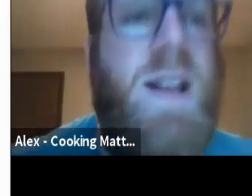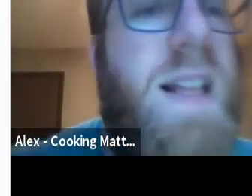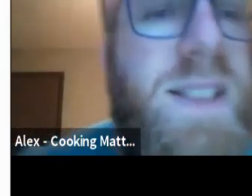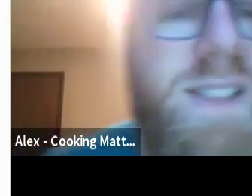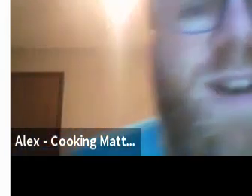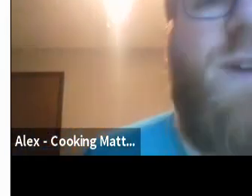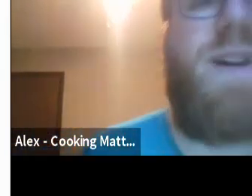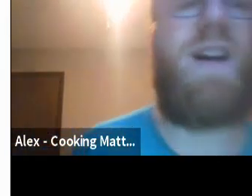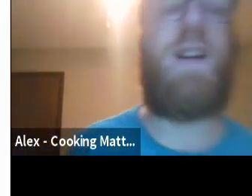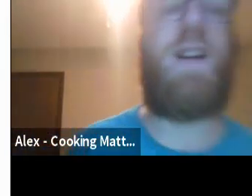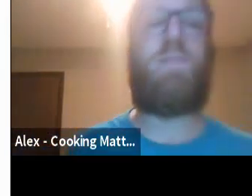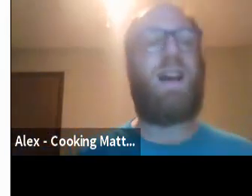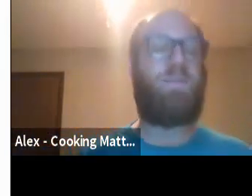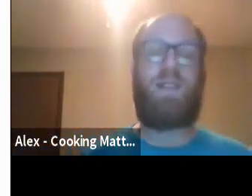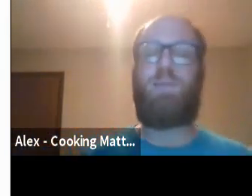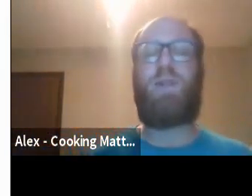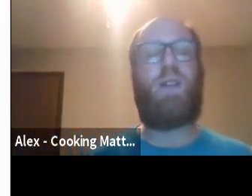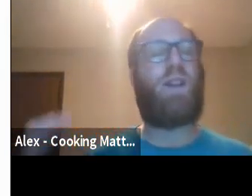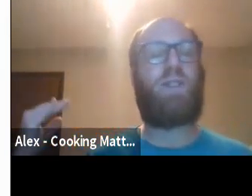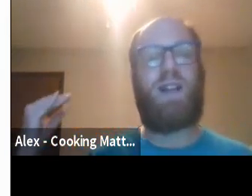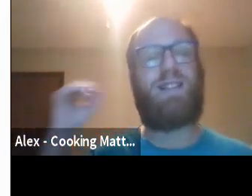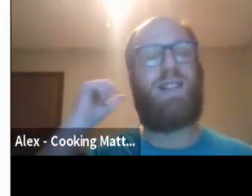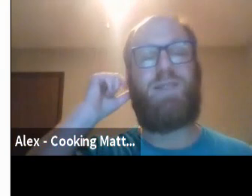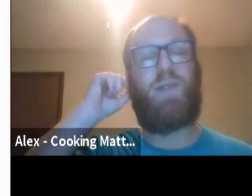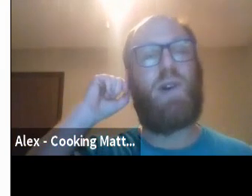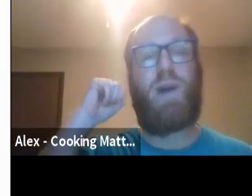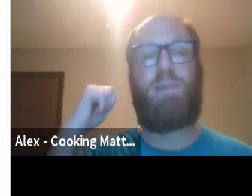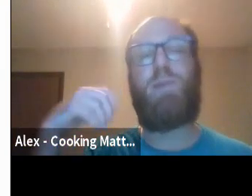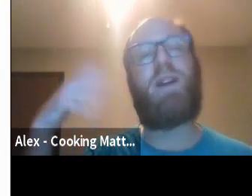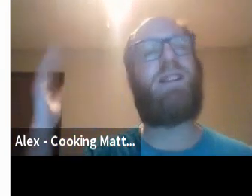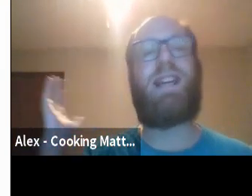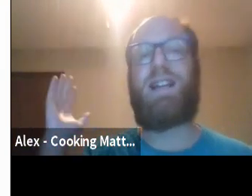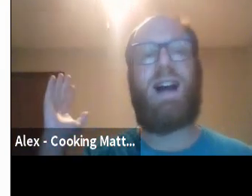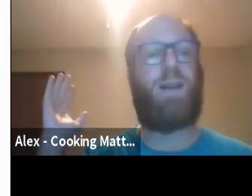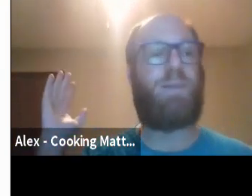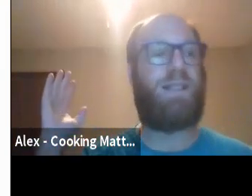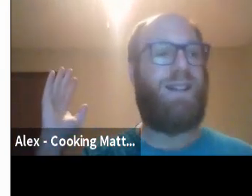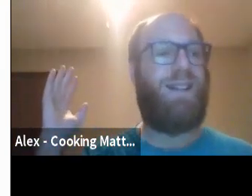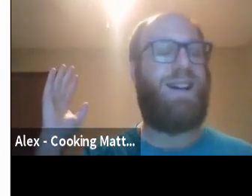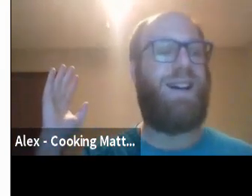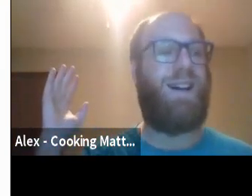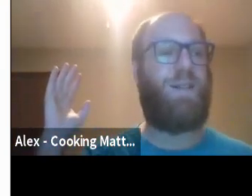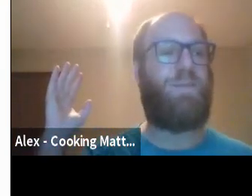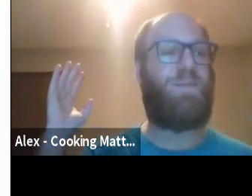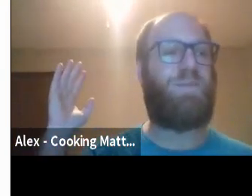it. And so, yeah, it'd be really frustrating to throw away blueberries 8 times,